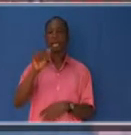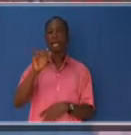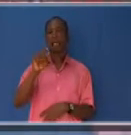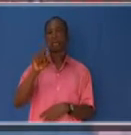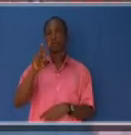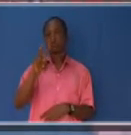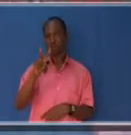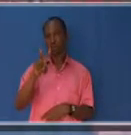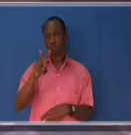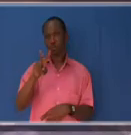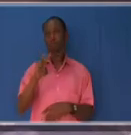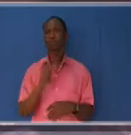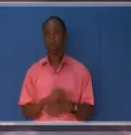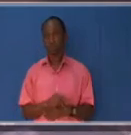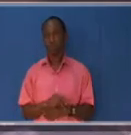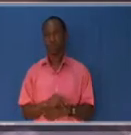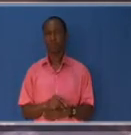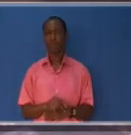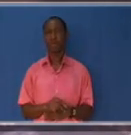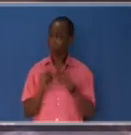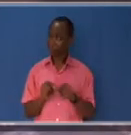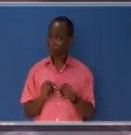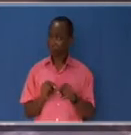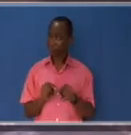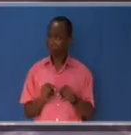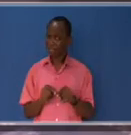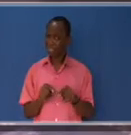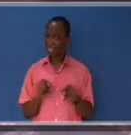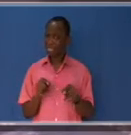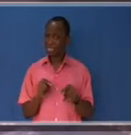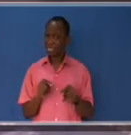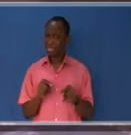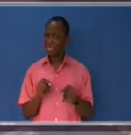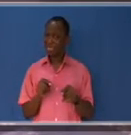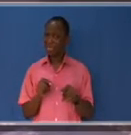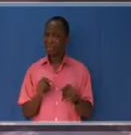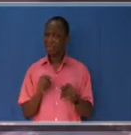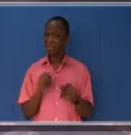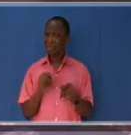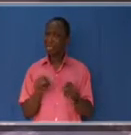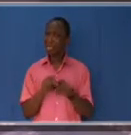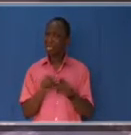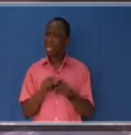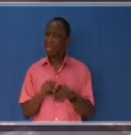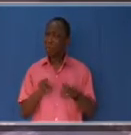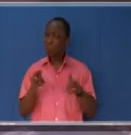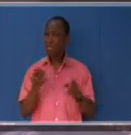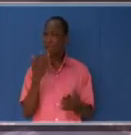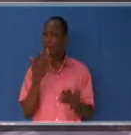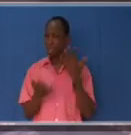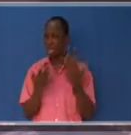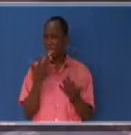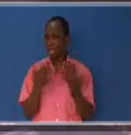that on the day that the Holy Spirit came, he appeared in cloven